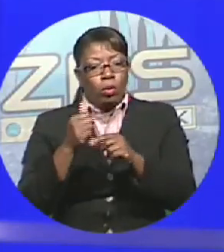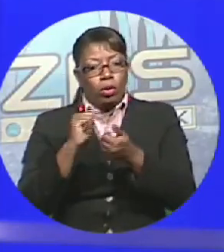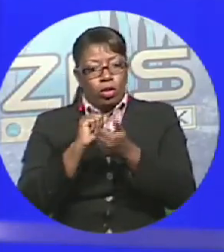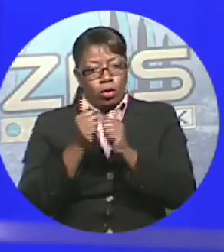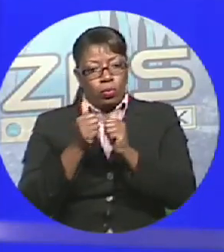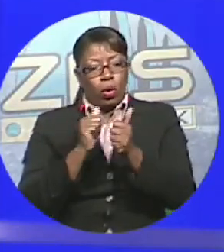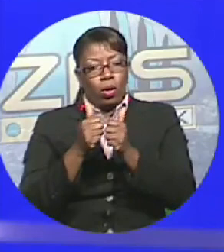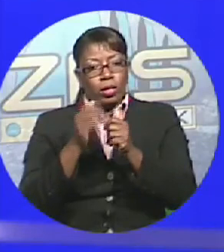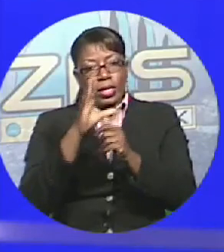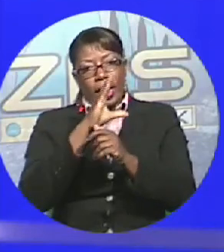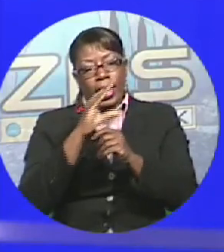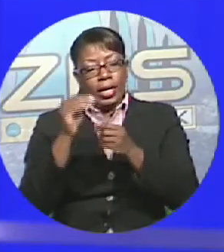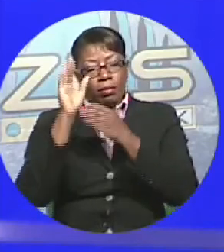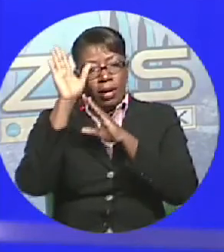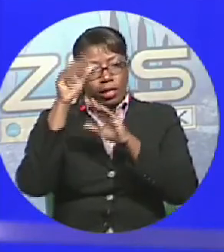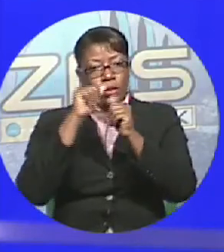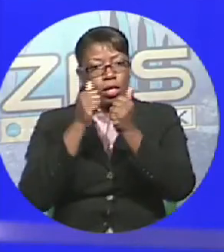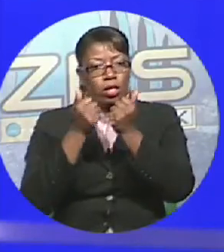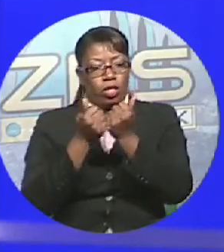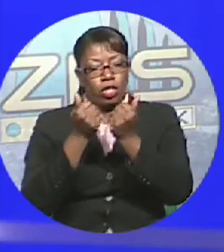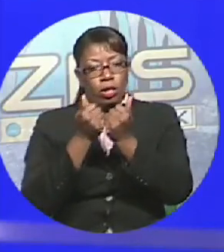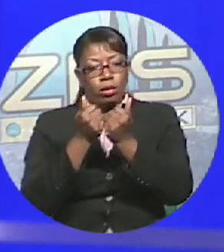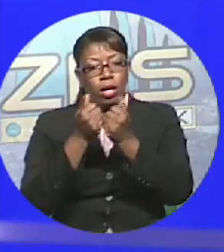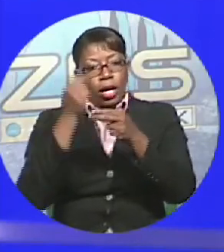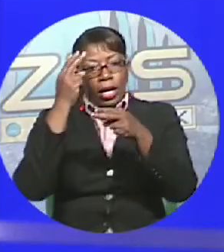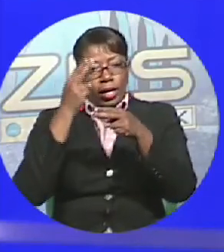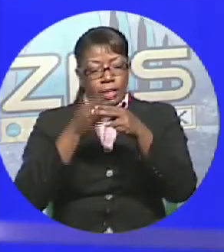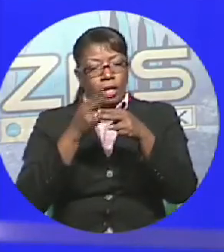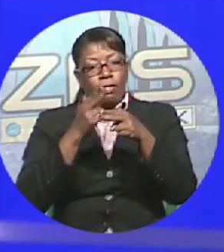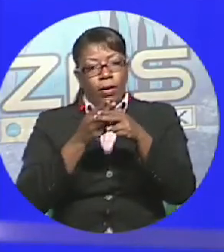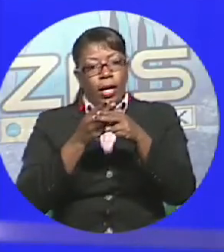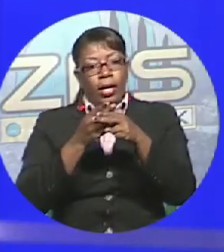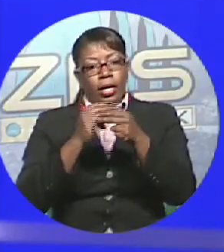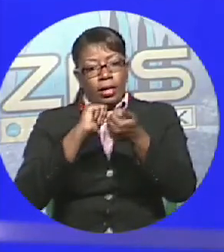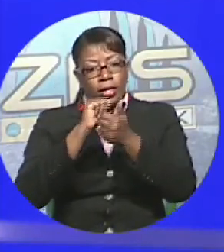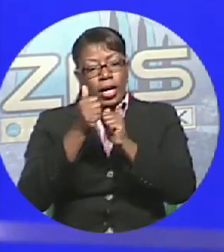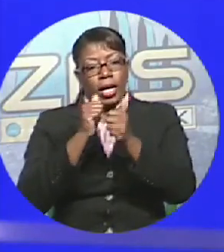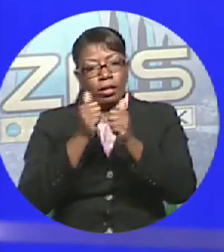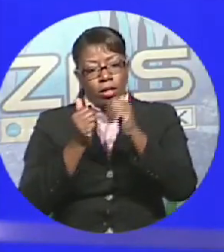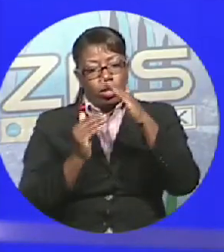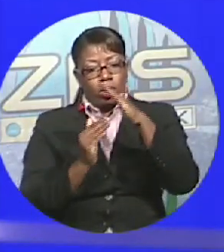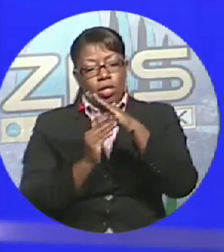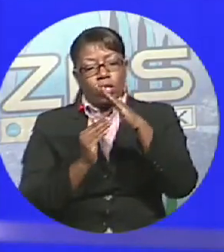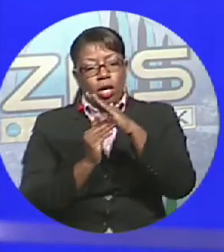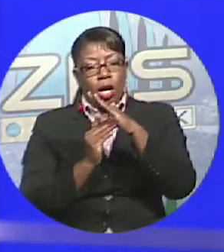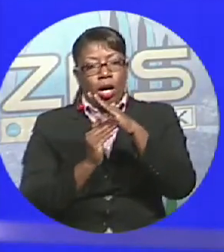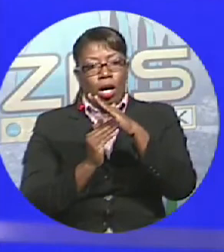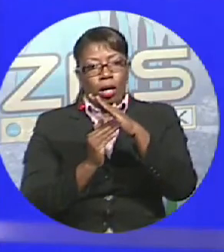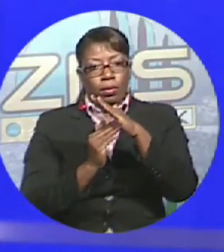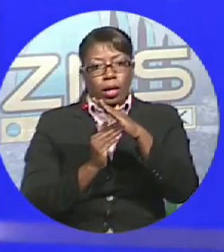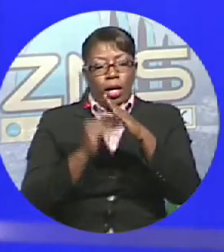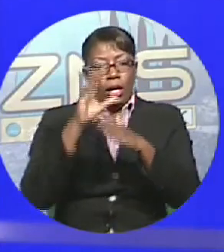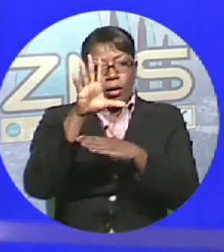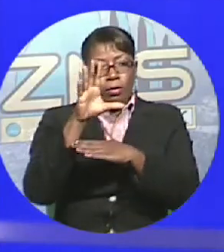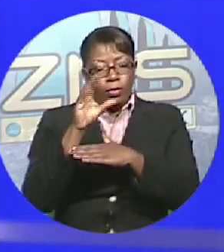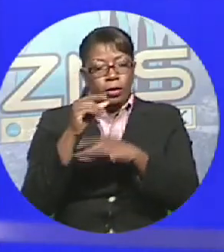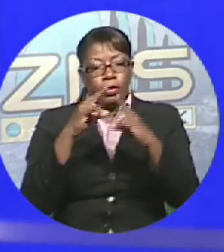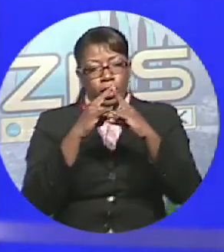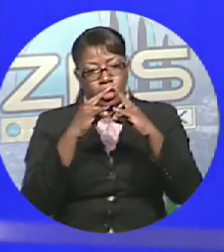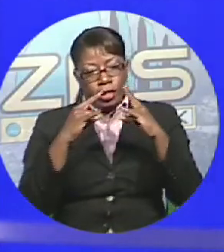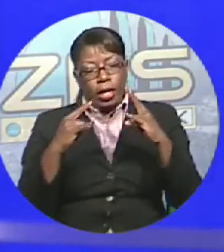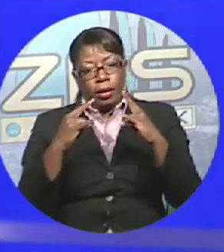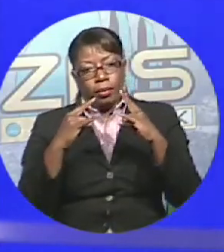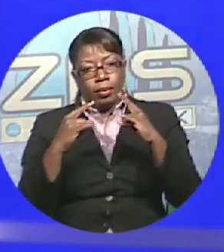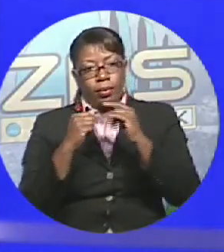Bahamas Basketball Federation, have identified the athletes who will take part in the top 50 camp this July at the Kendall Isaacs Gym, and the process